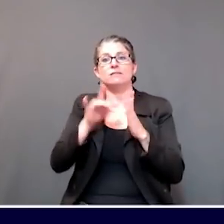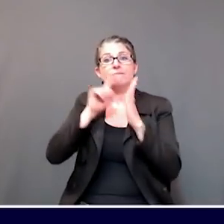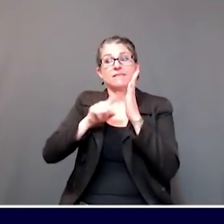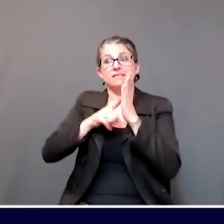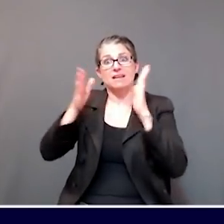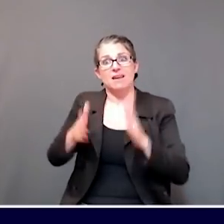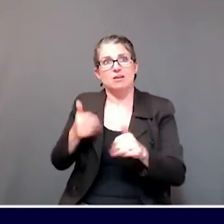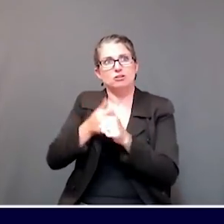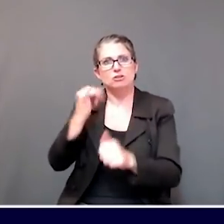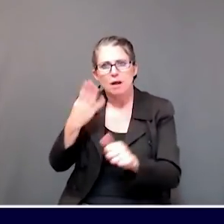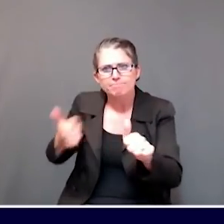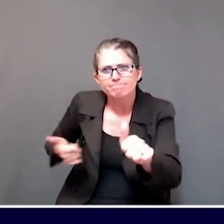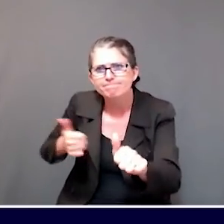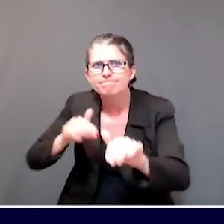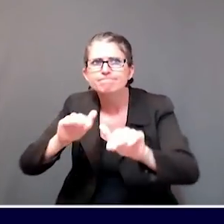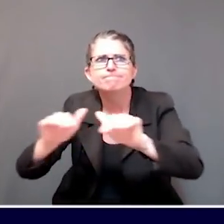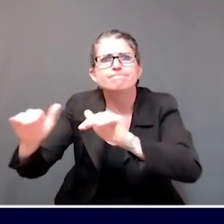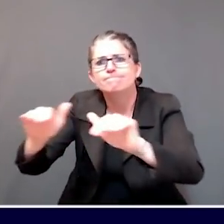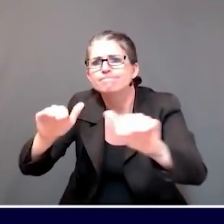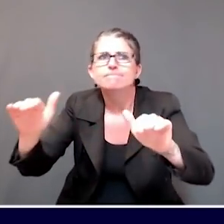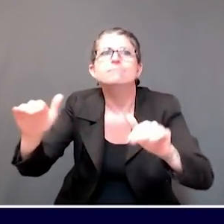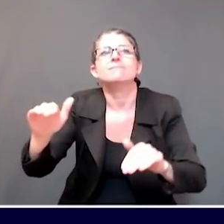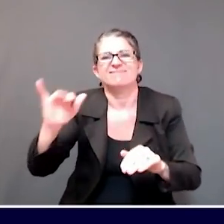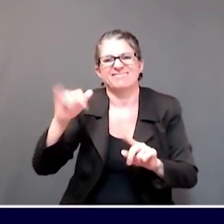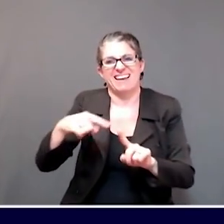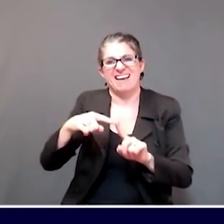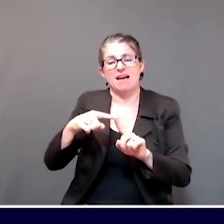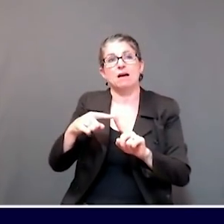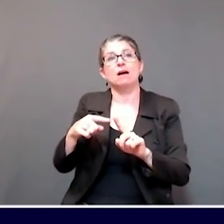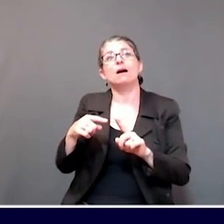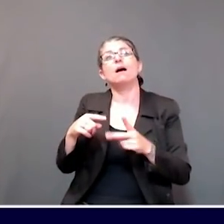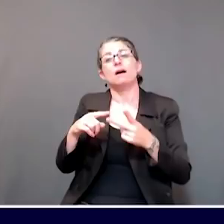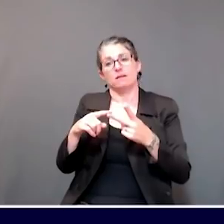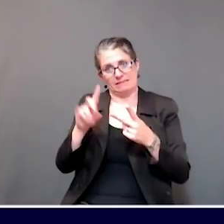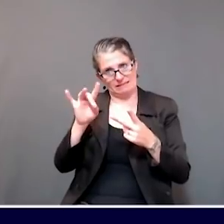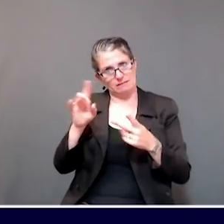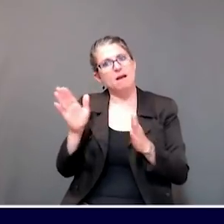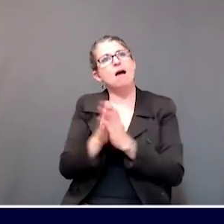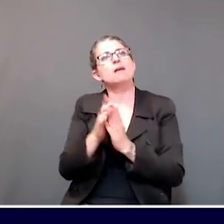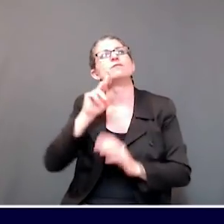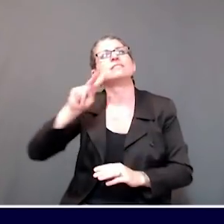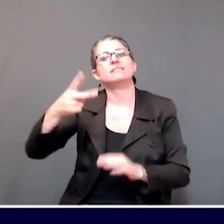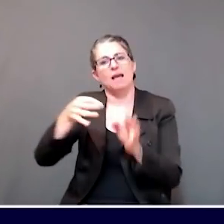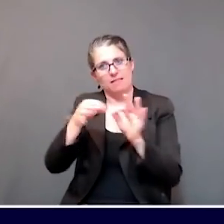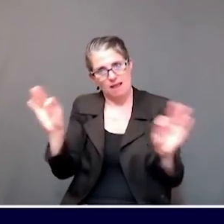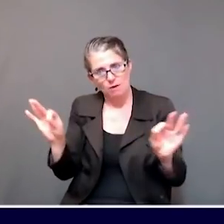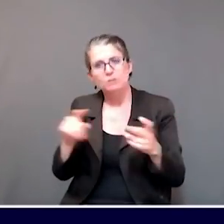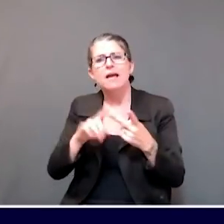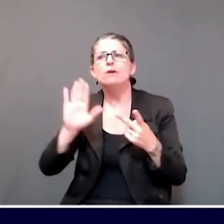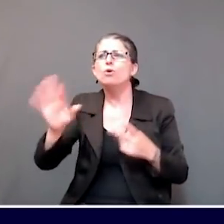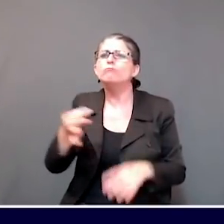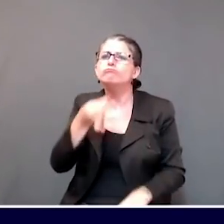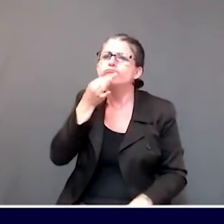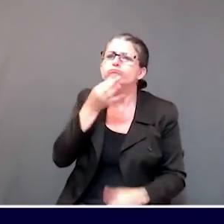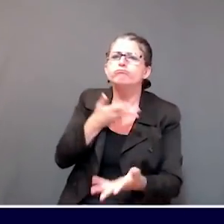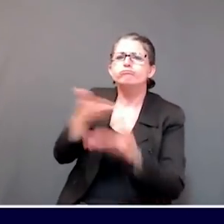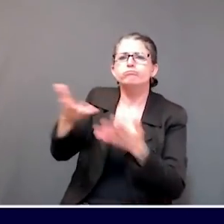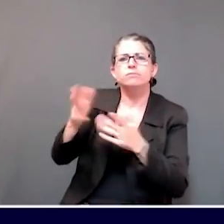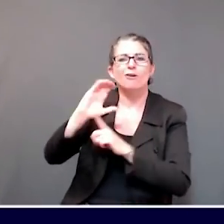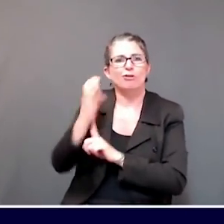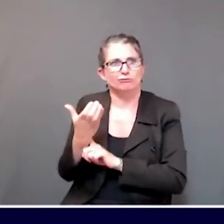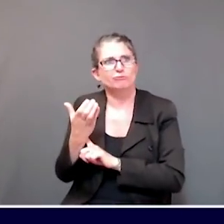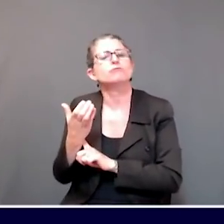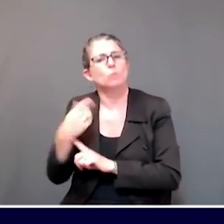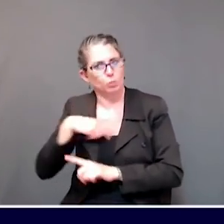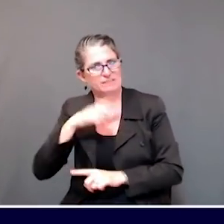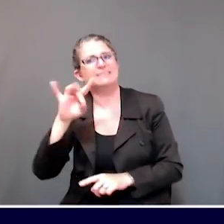same language, but interacting with them in a culturally appropriate and sensitive way. So we've deliberately tried to make sure we hire